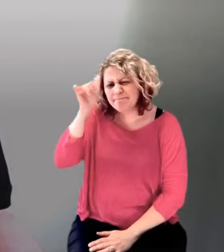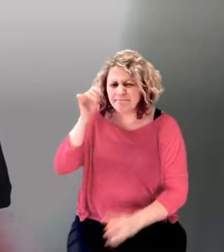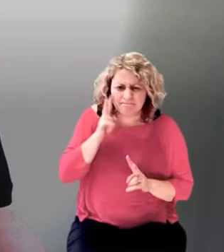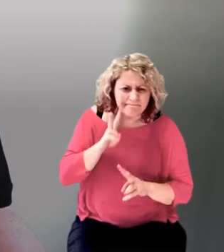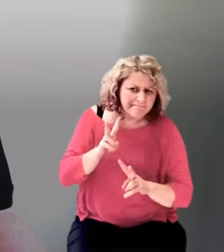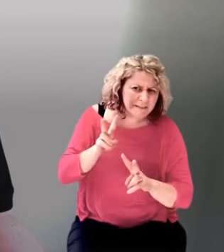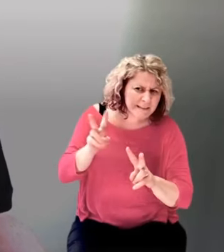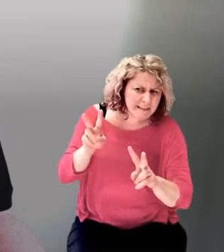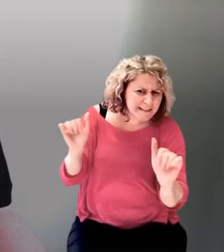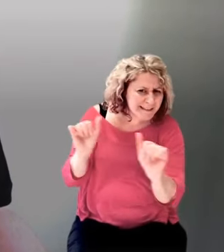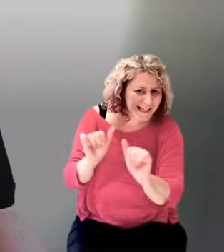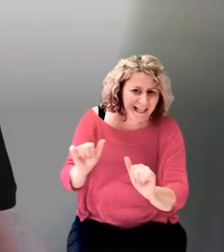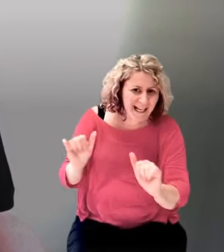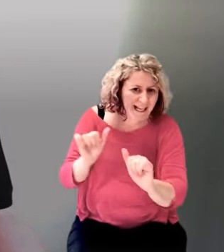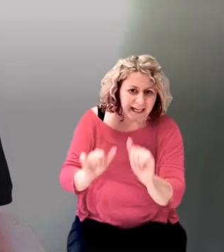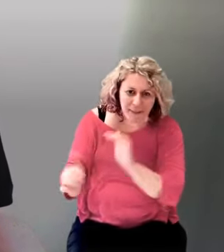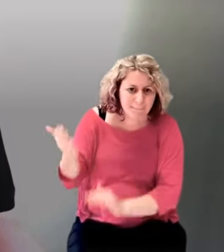familiar yet